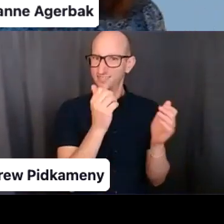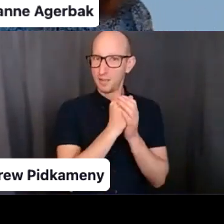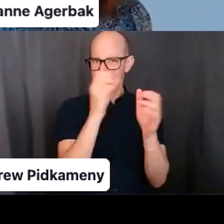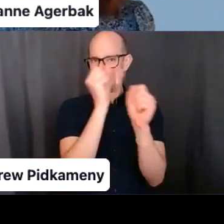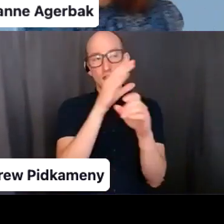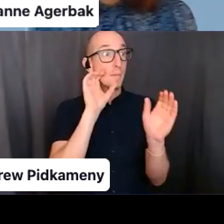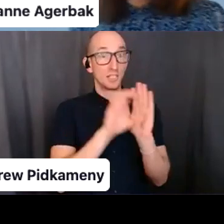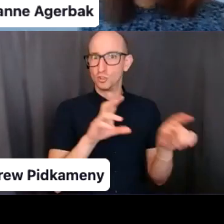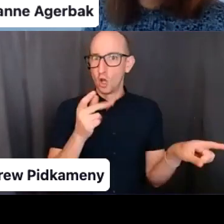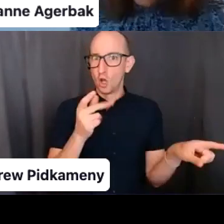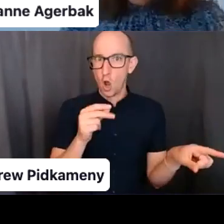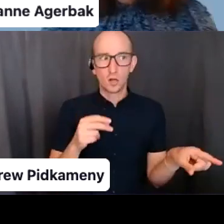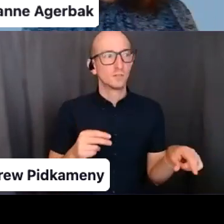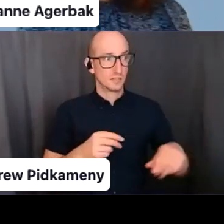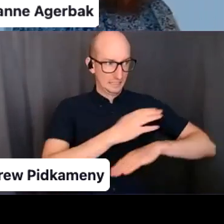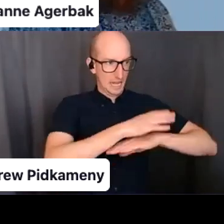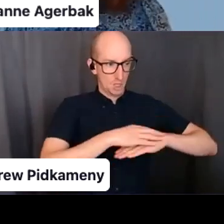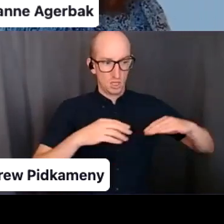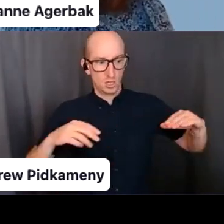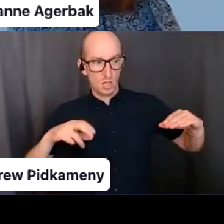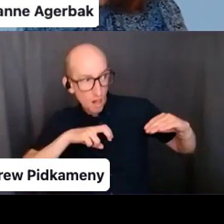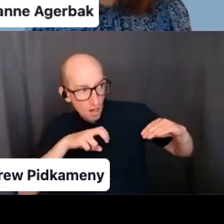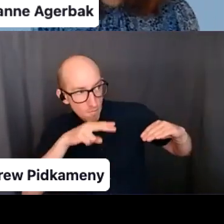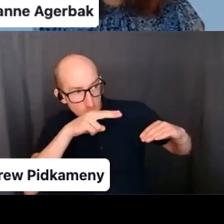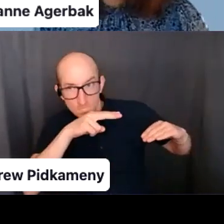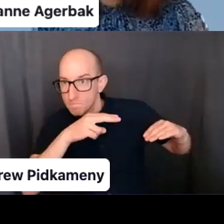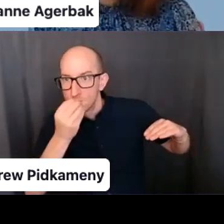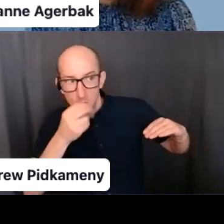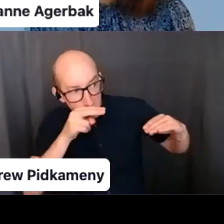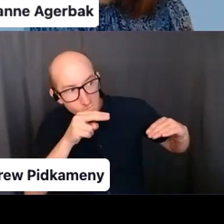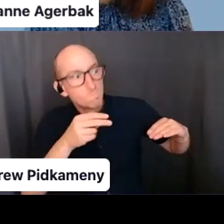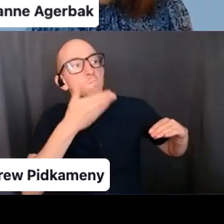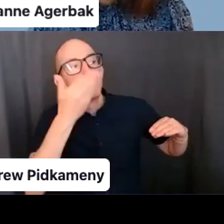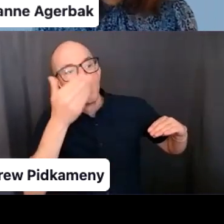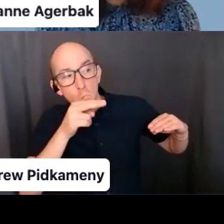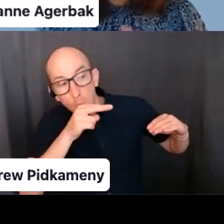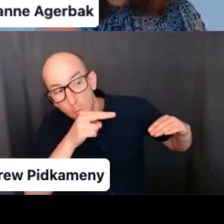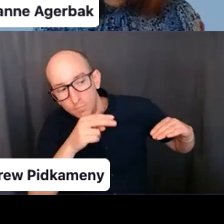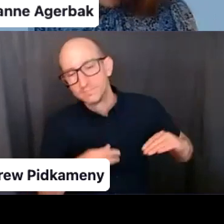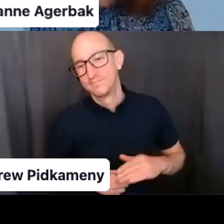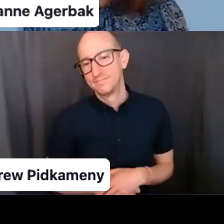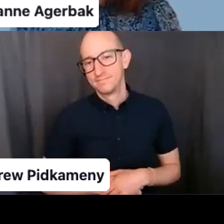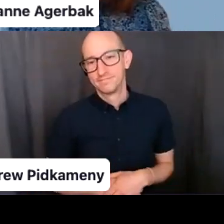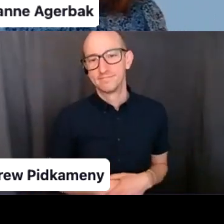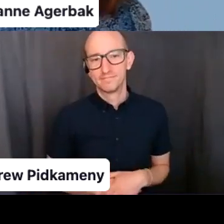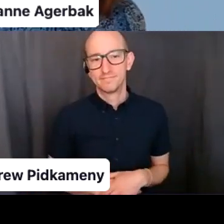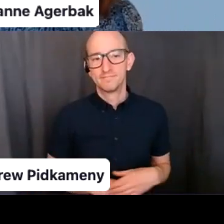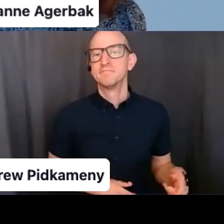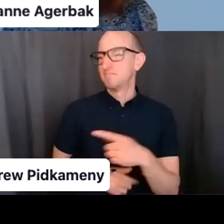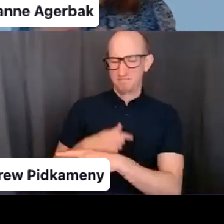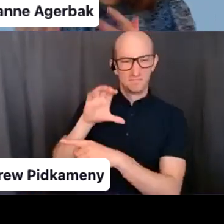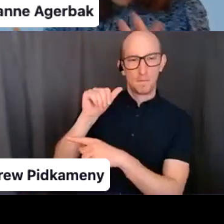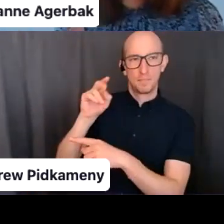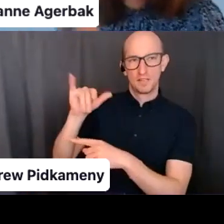looking longingly at some food on a cafe table. Camille's going to join me